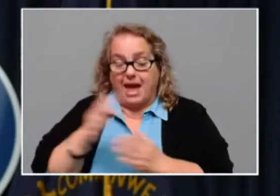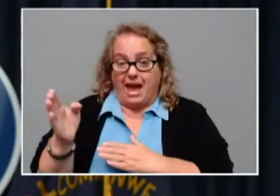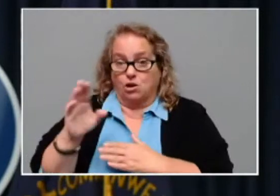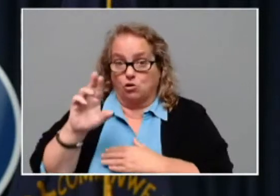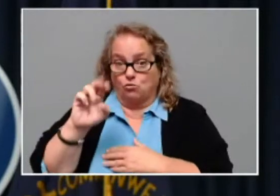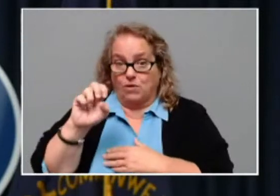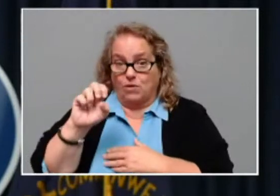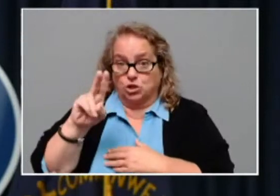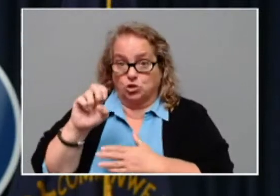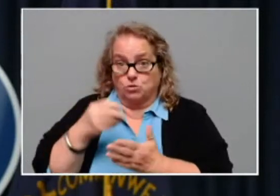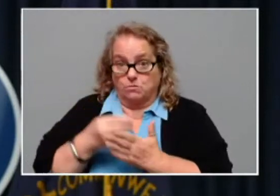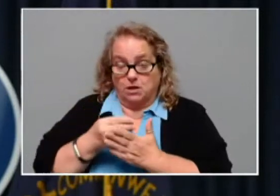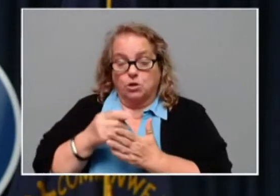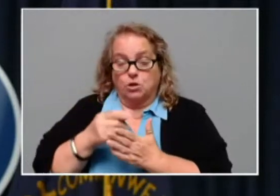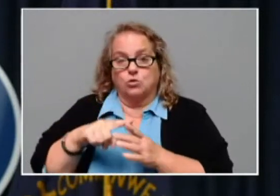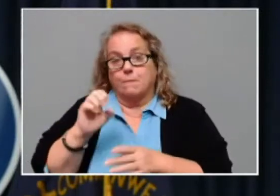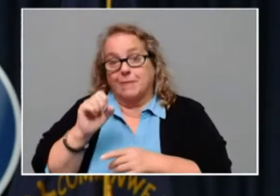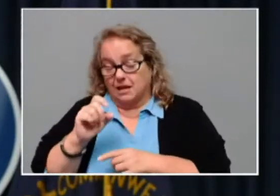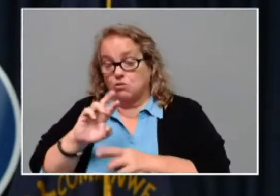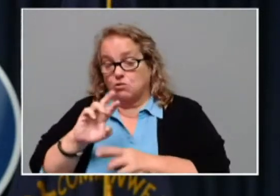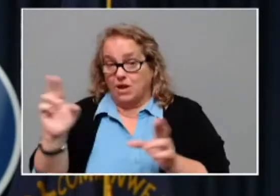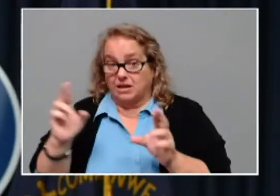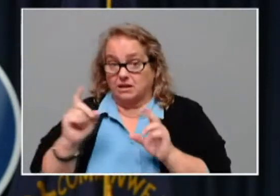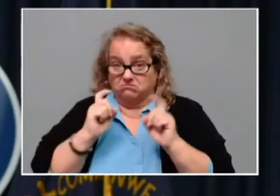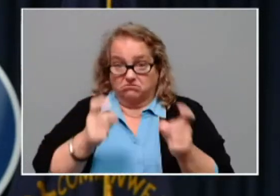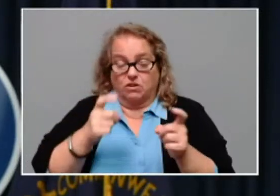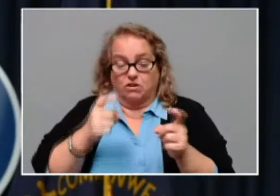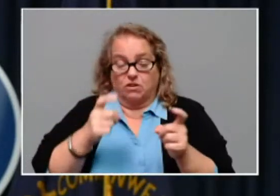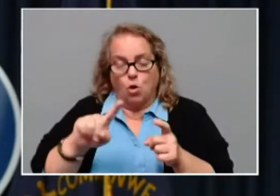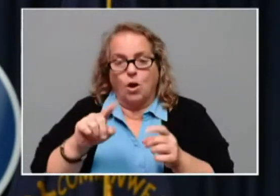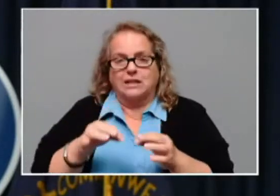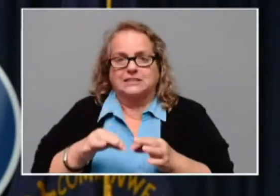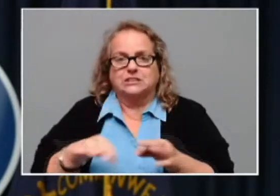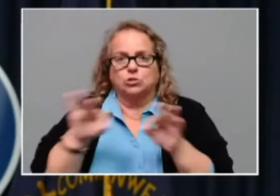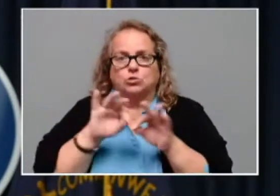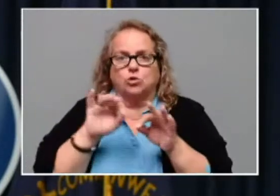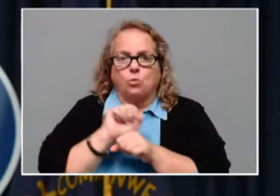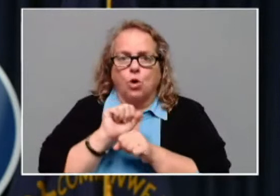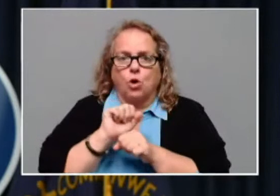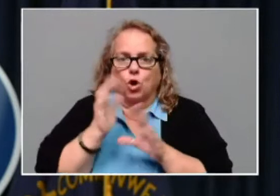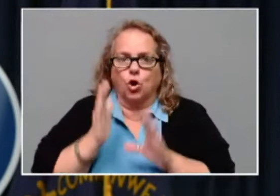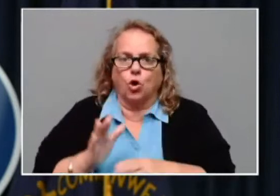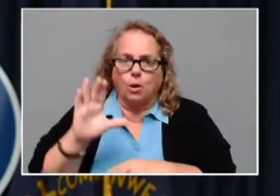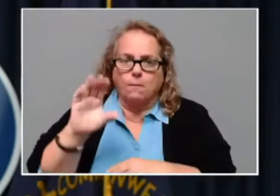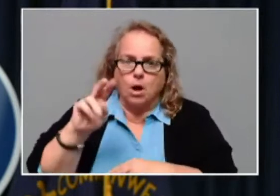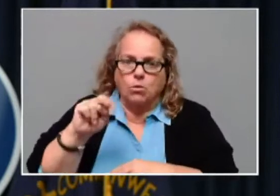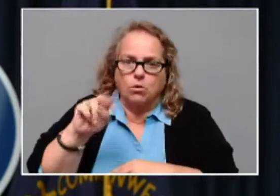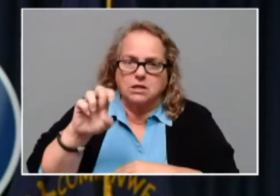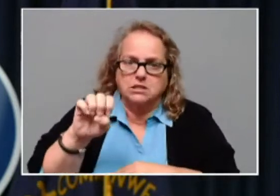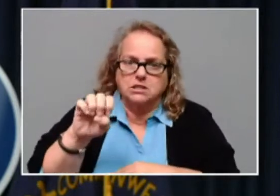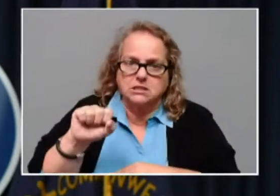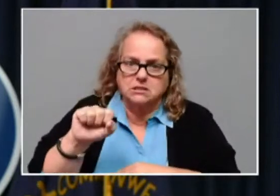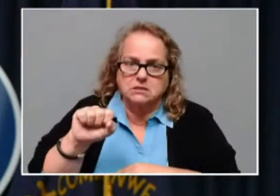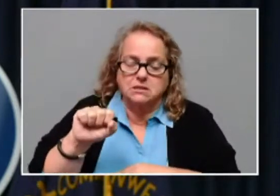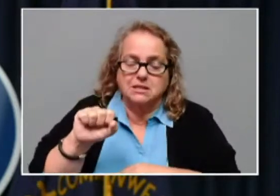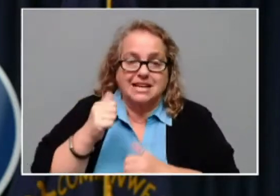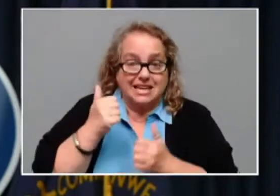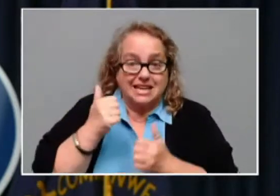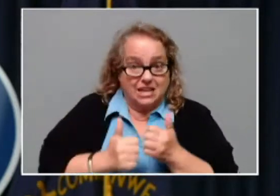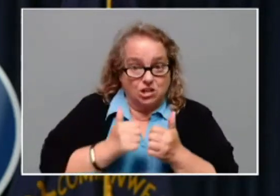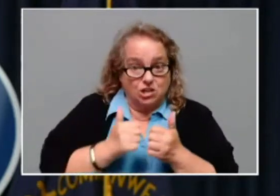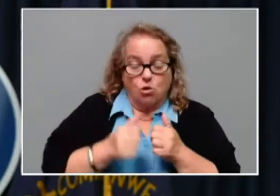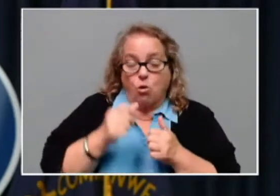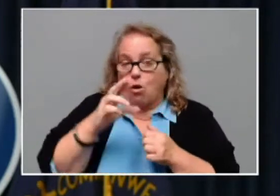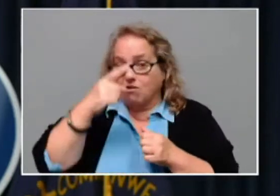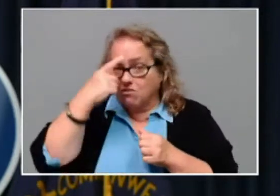essential worker bonuses, each of which individual or for individuals that have